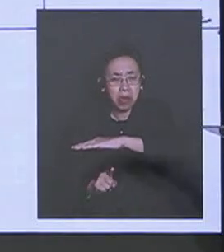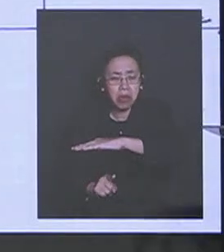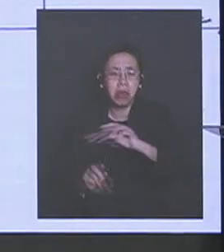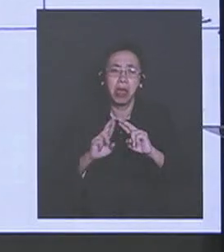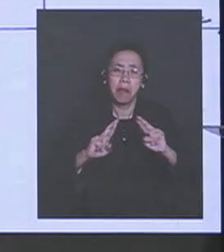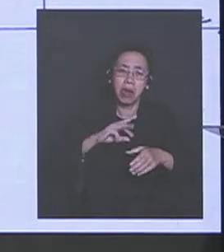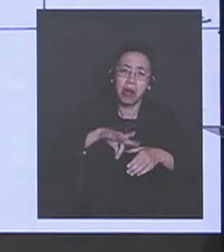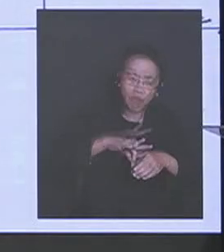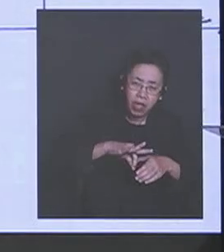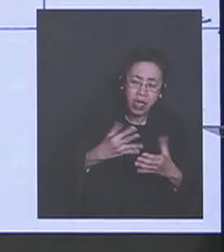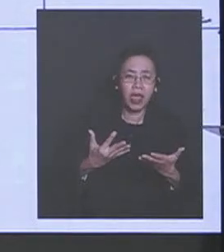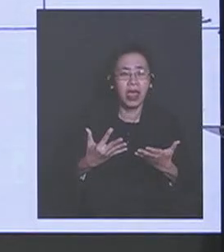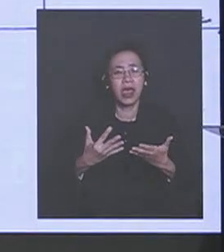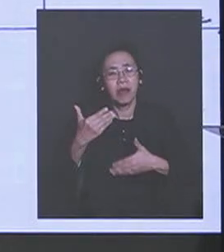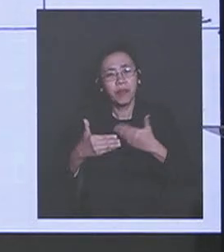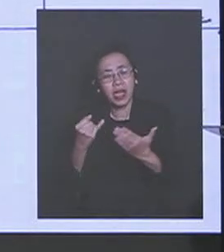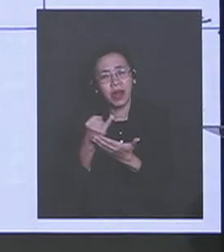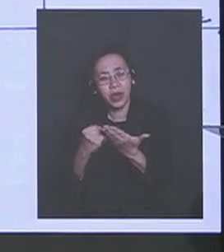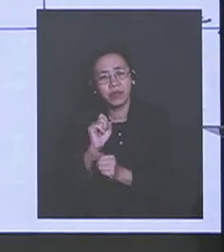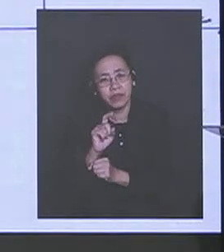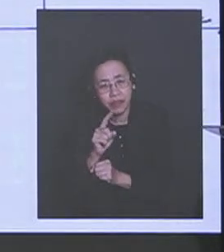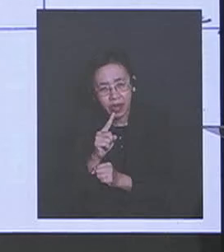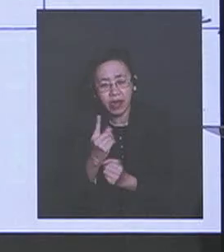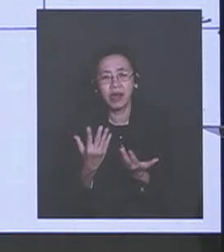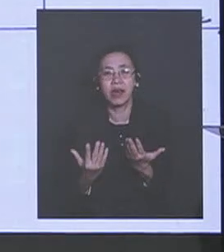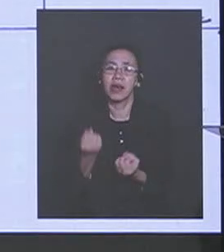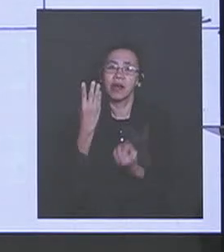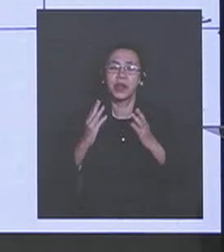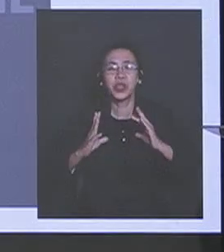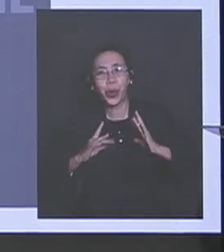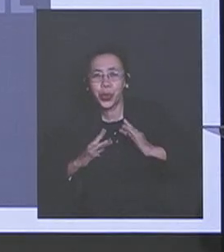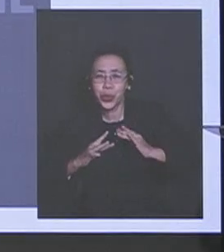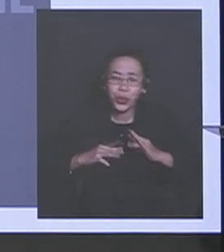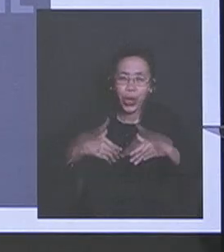know, we have this sort of future park and how we can kind of engage with that structure.